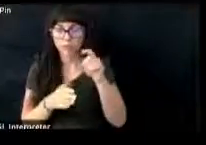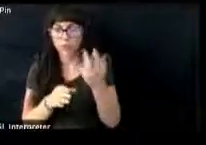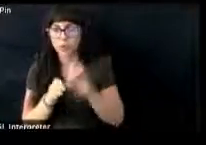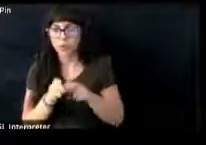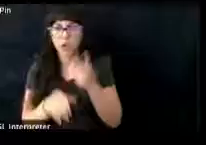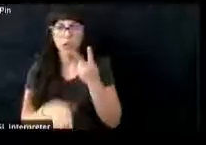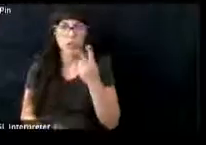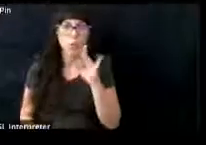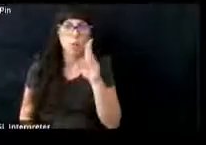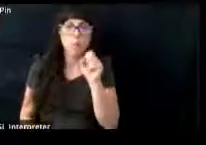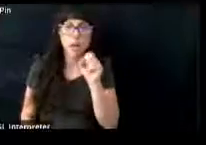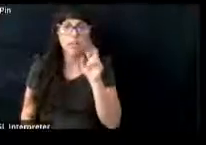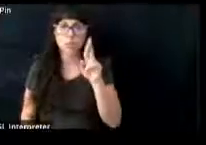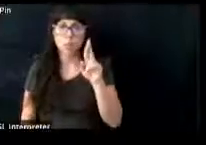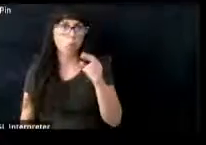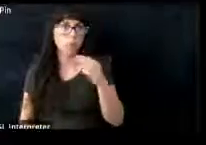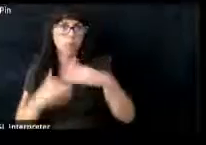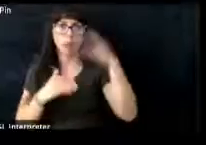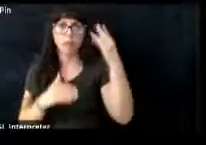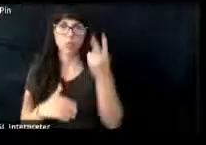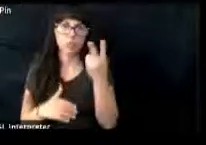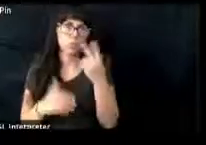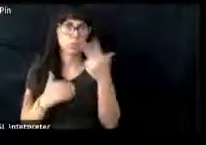to be able to get there.